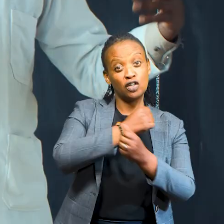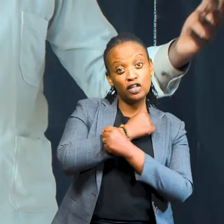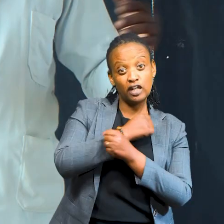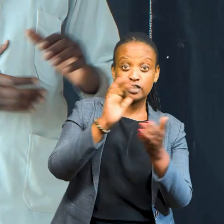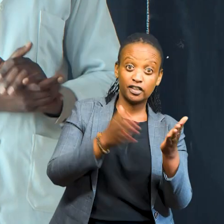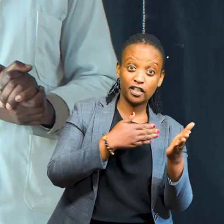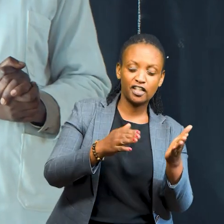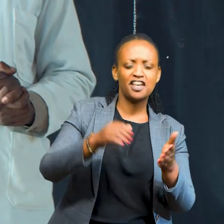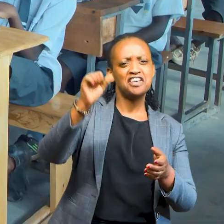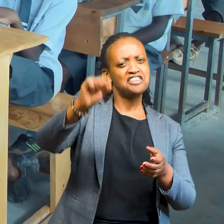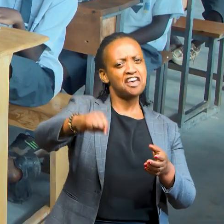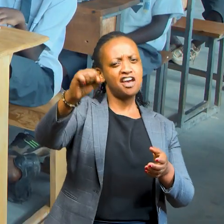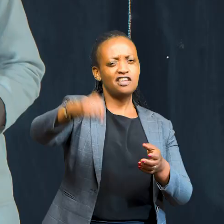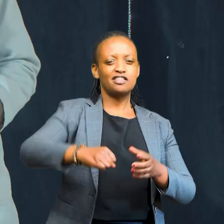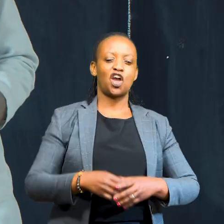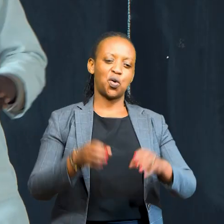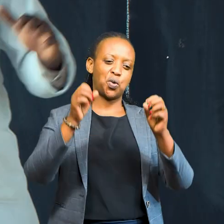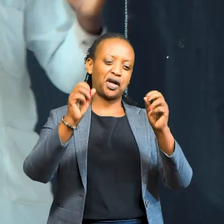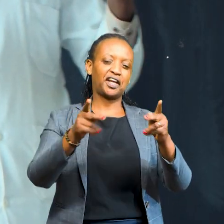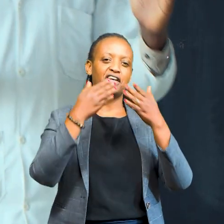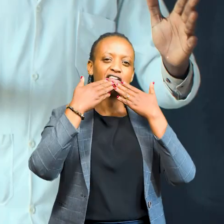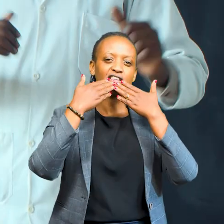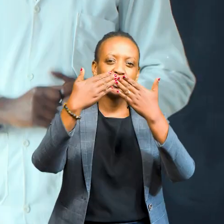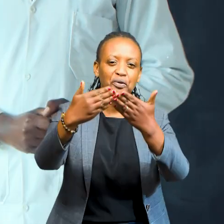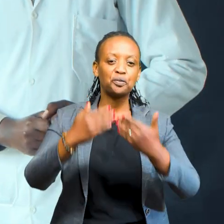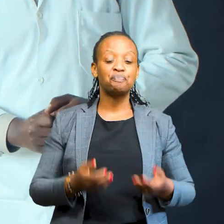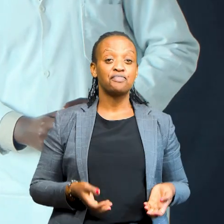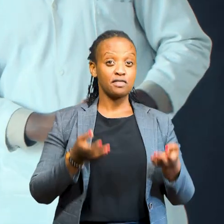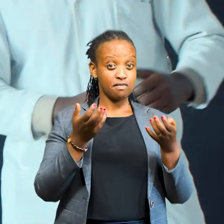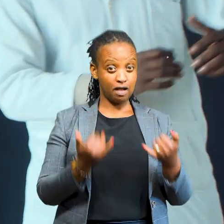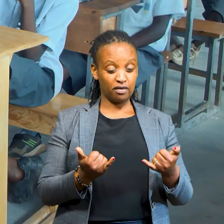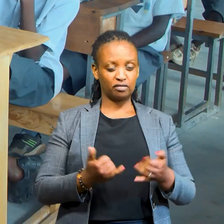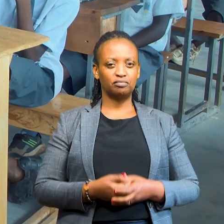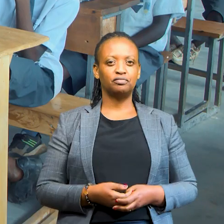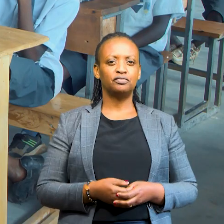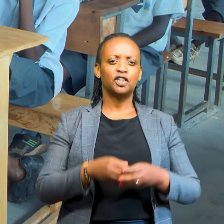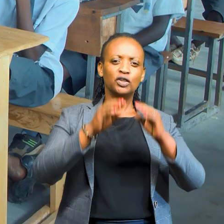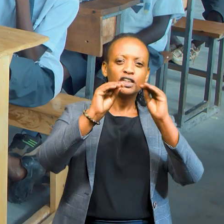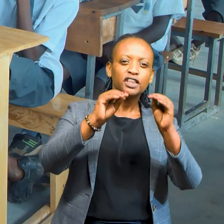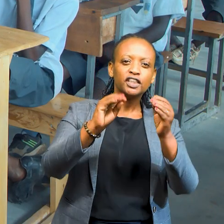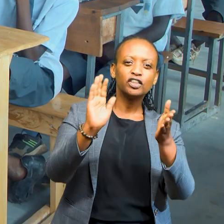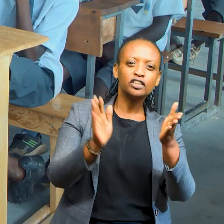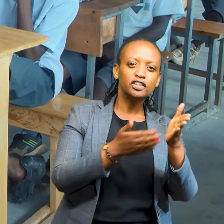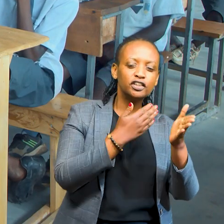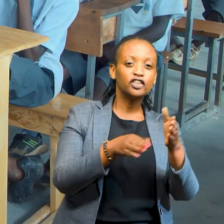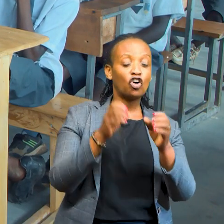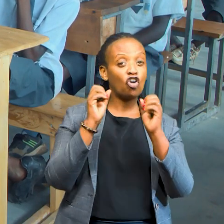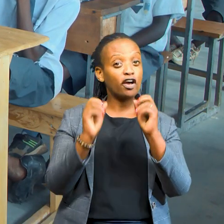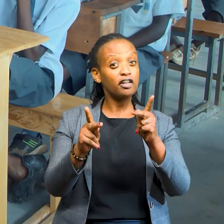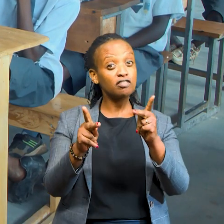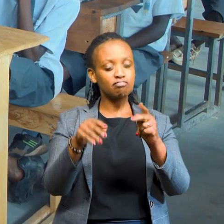like singing? Yes! Okay, thank you. So, let me teach you a song,